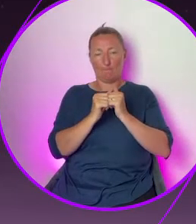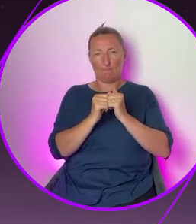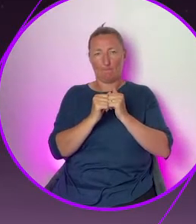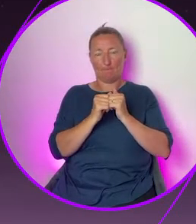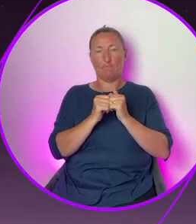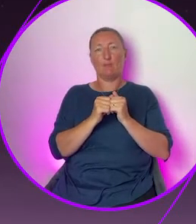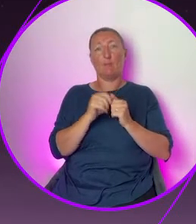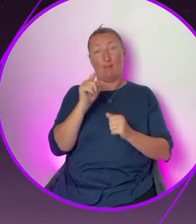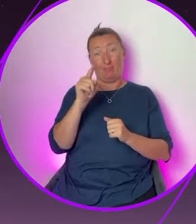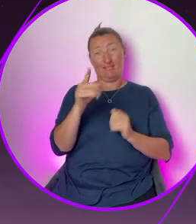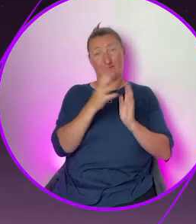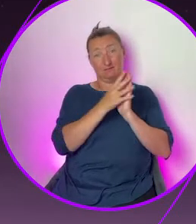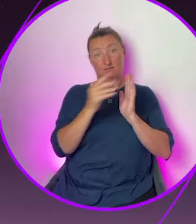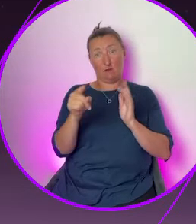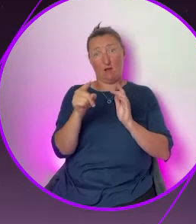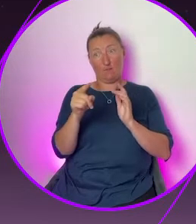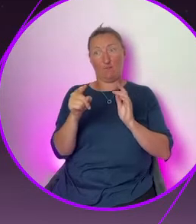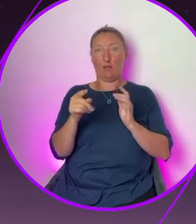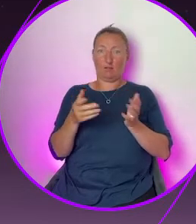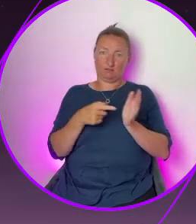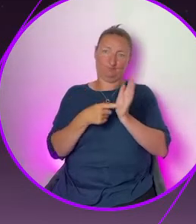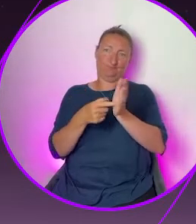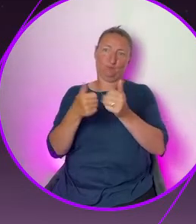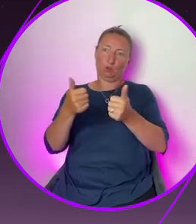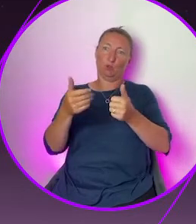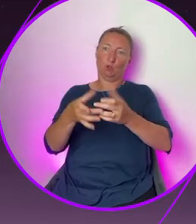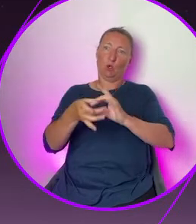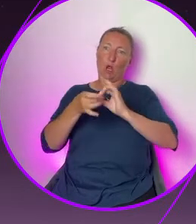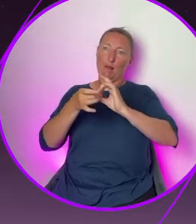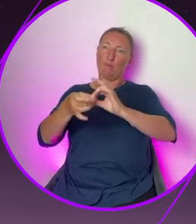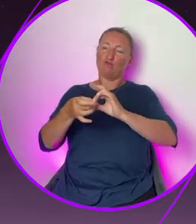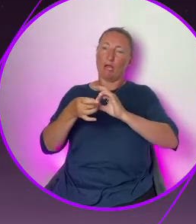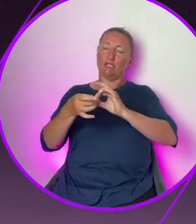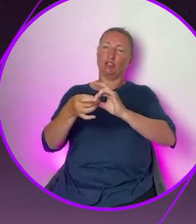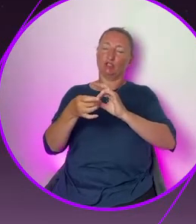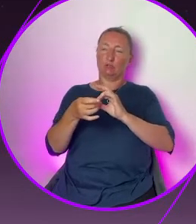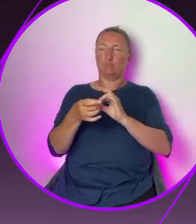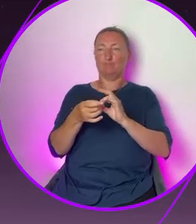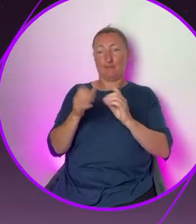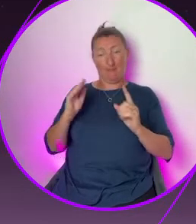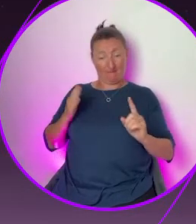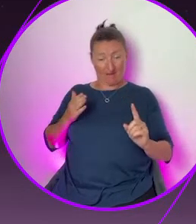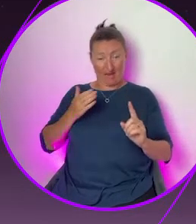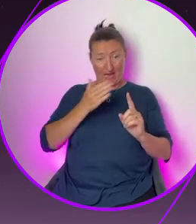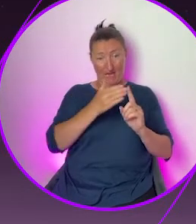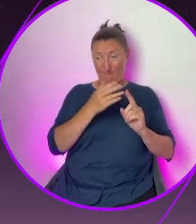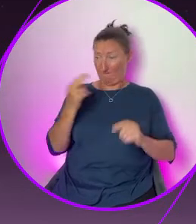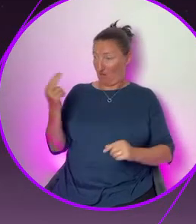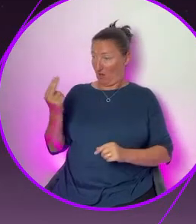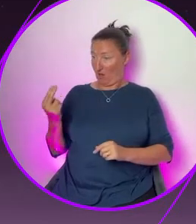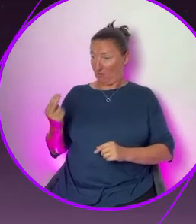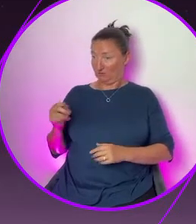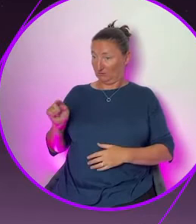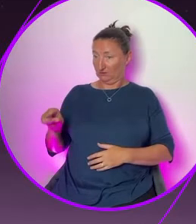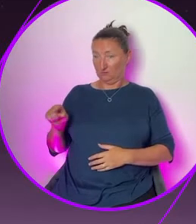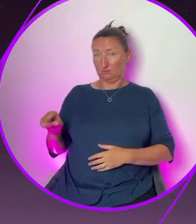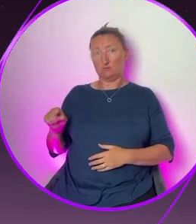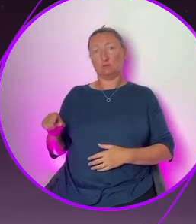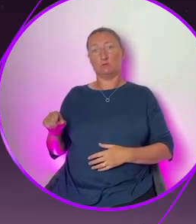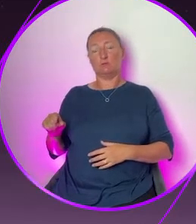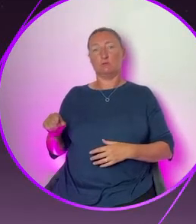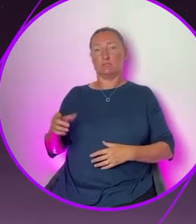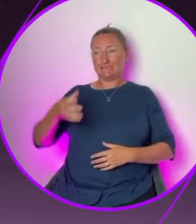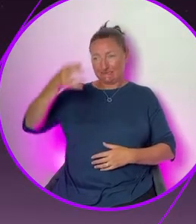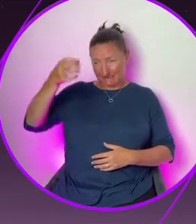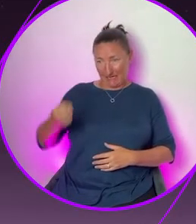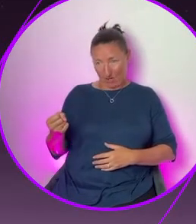brilliant, but it points to collaboration to undertake a specific mission in which the artist is the key user, audience or